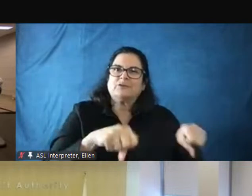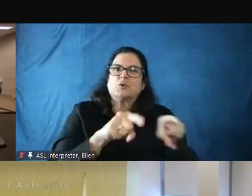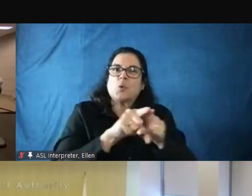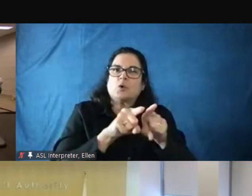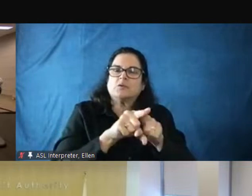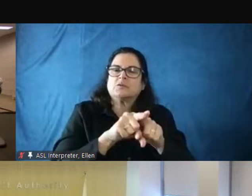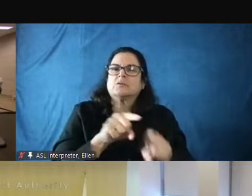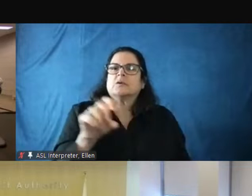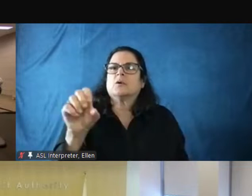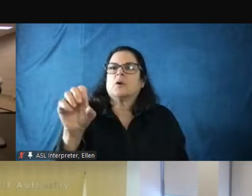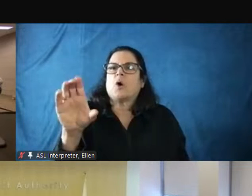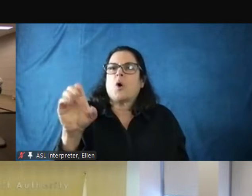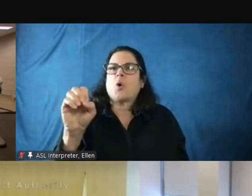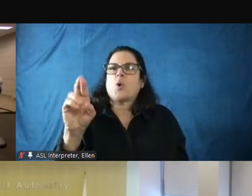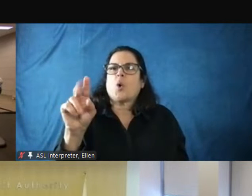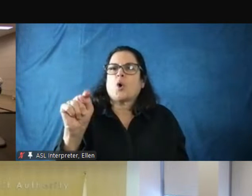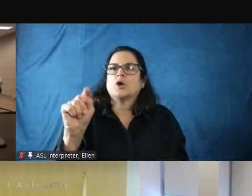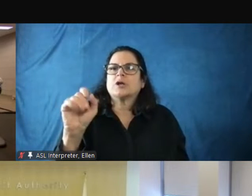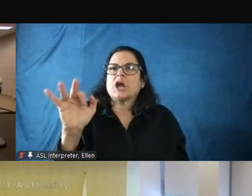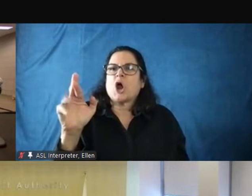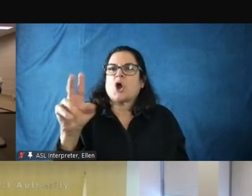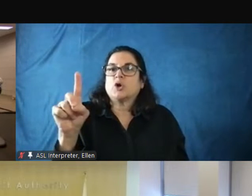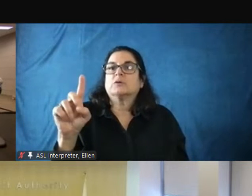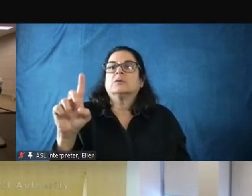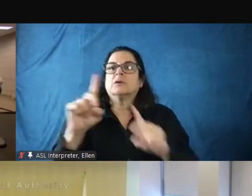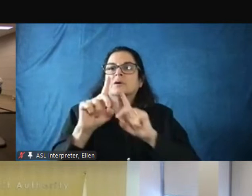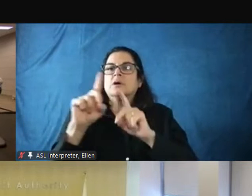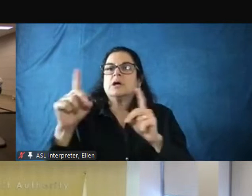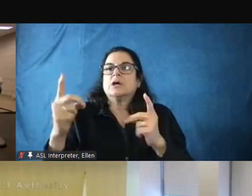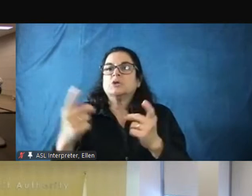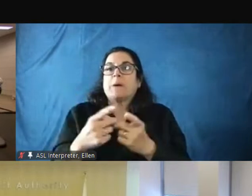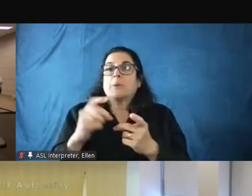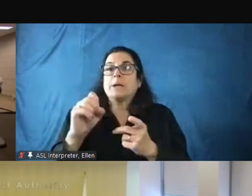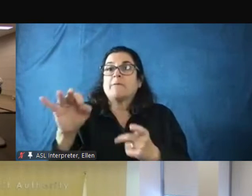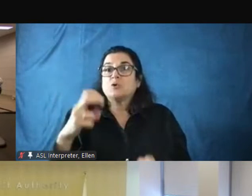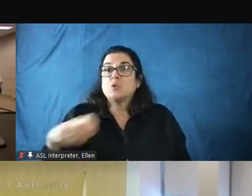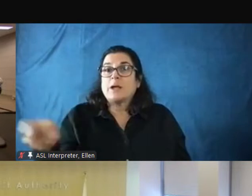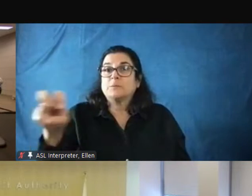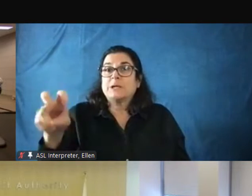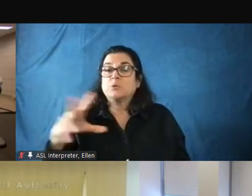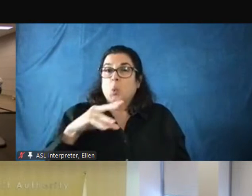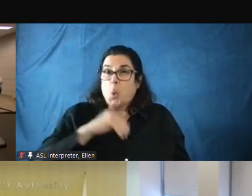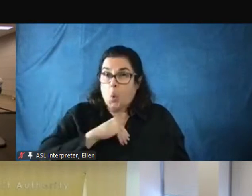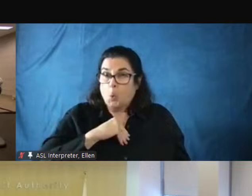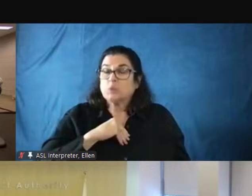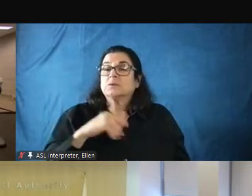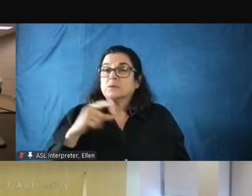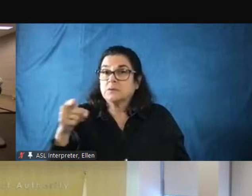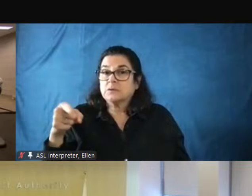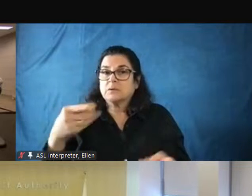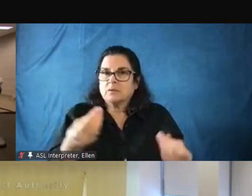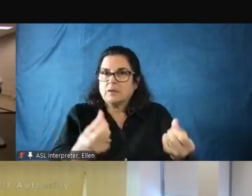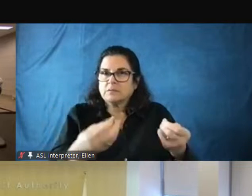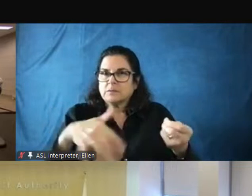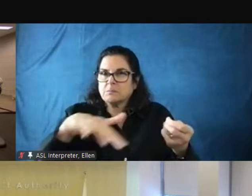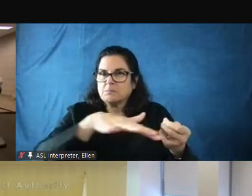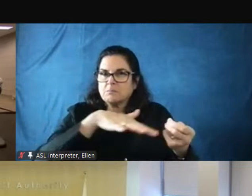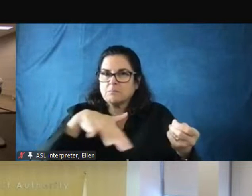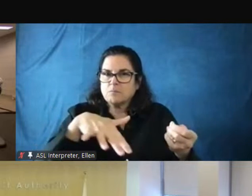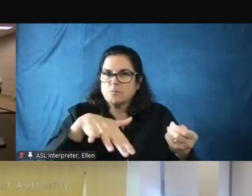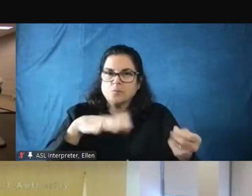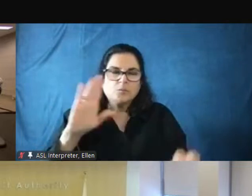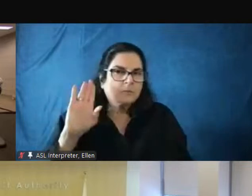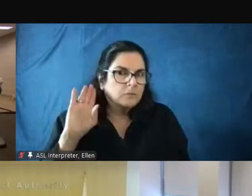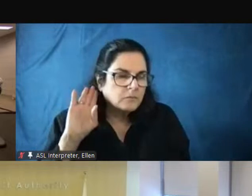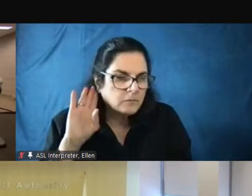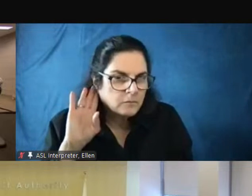Transportation owns, and they're looking at a program set for studying things. I've asked about is we use the wall of the station